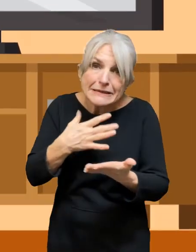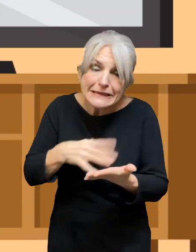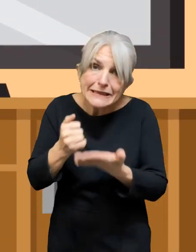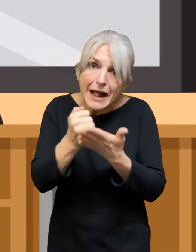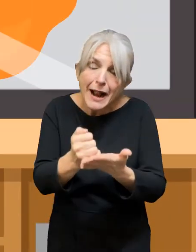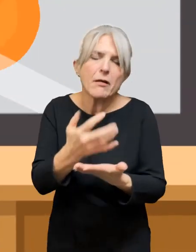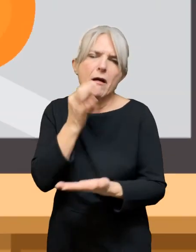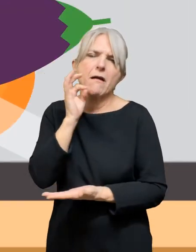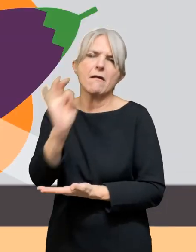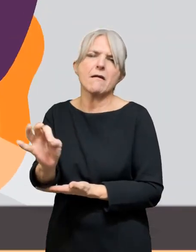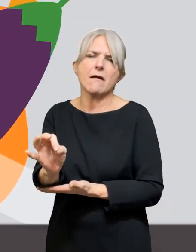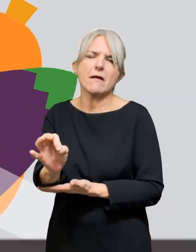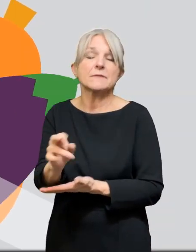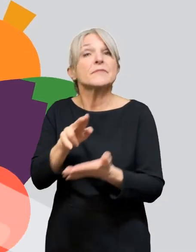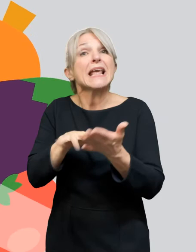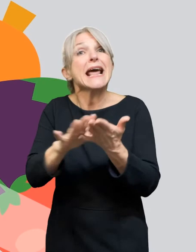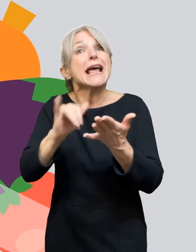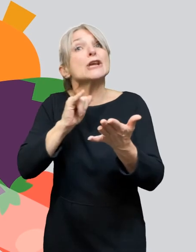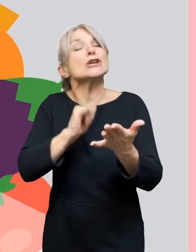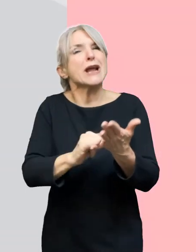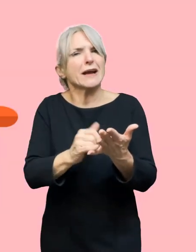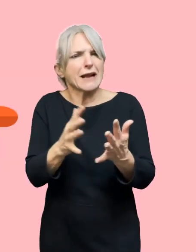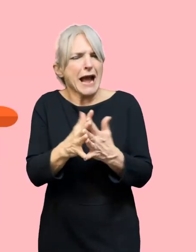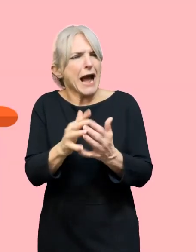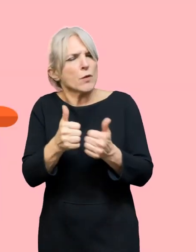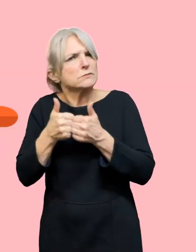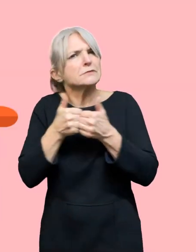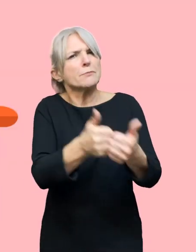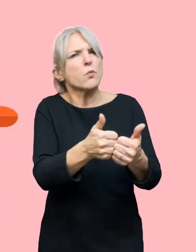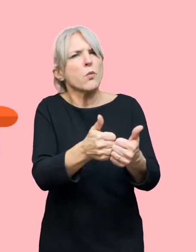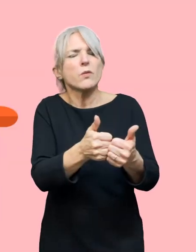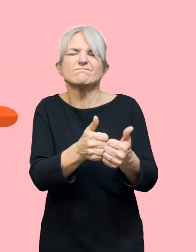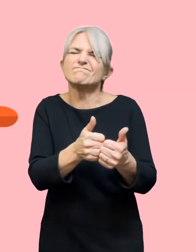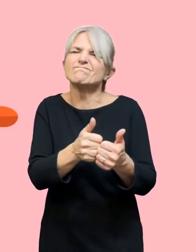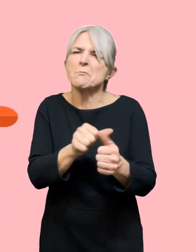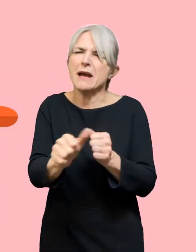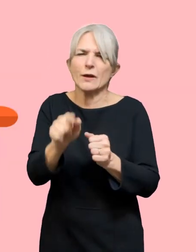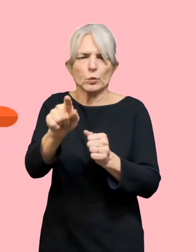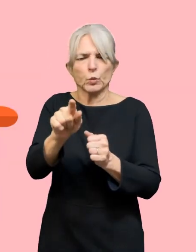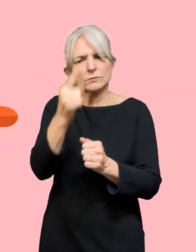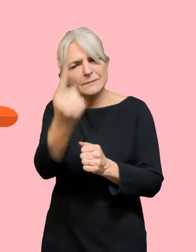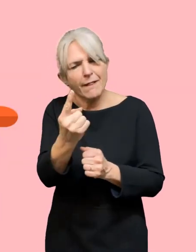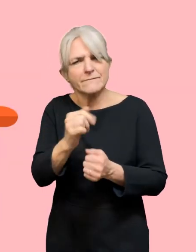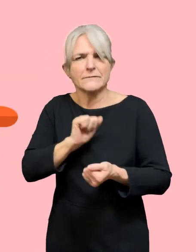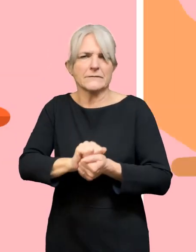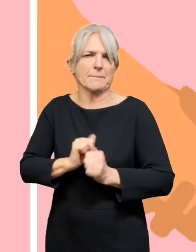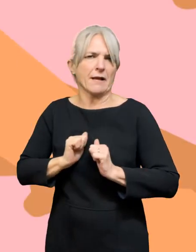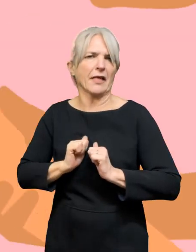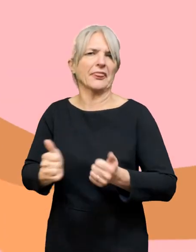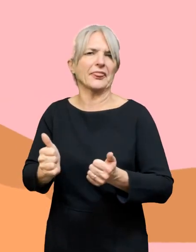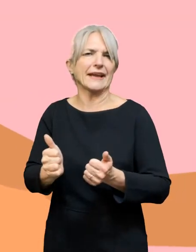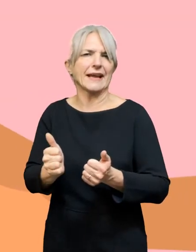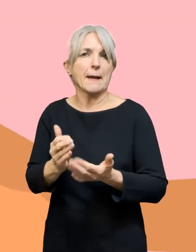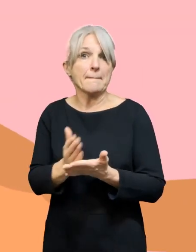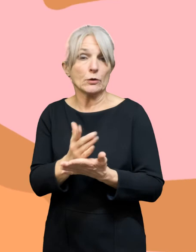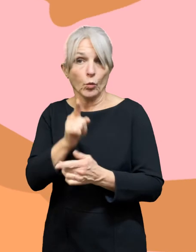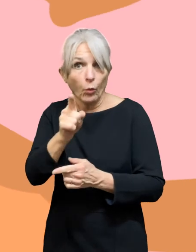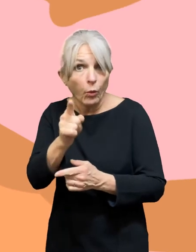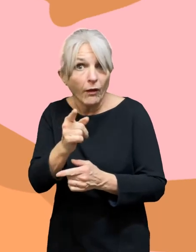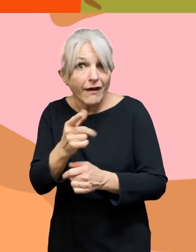Get advice on keeping healthy. Make sure you're up to date with vaccines and don't forget your flu jab.